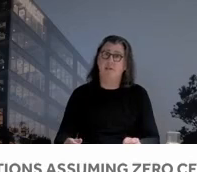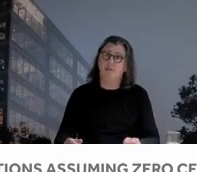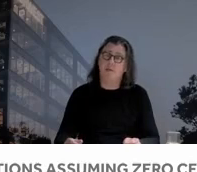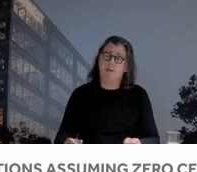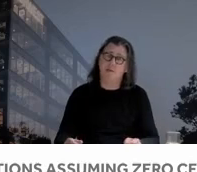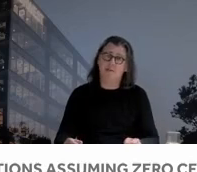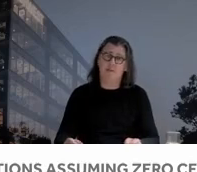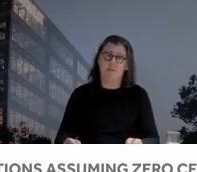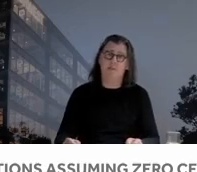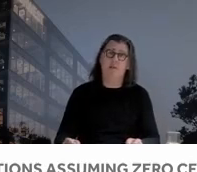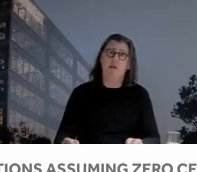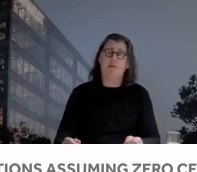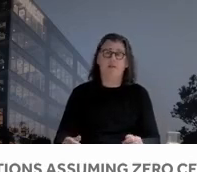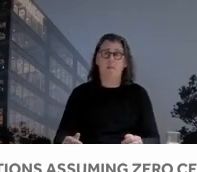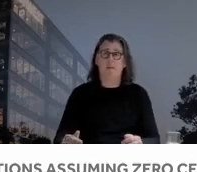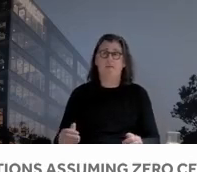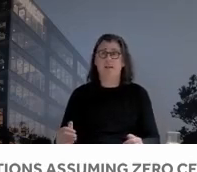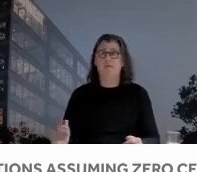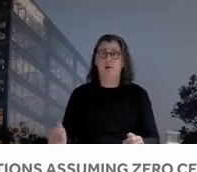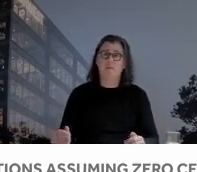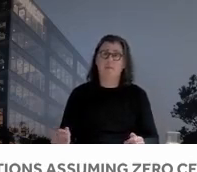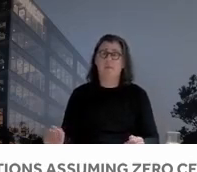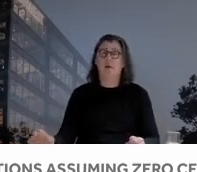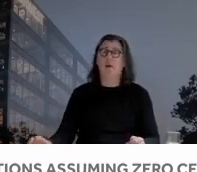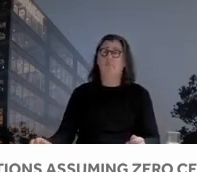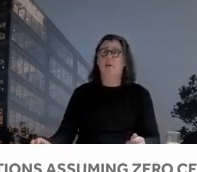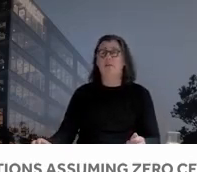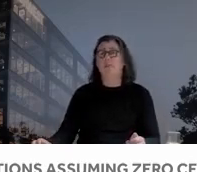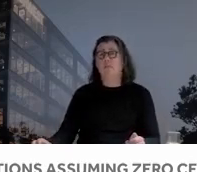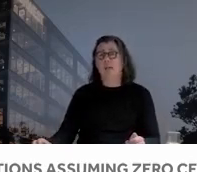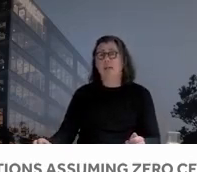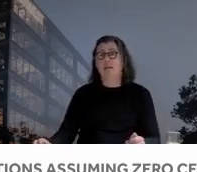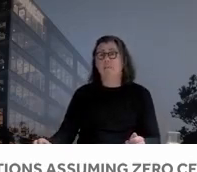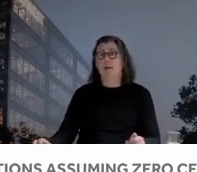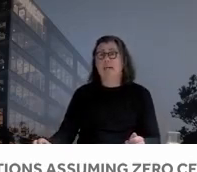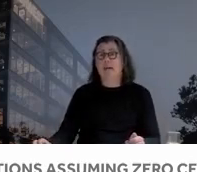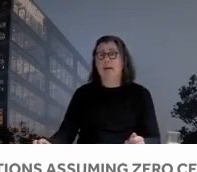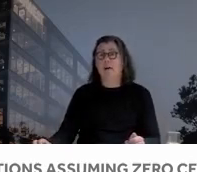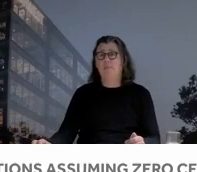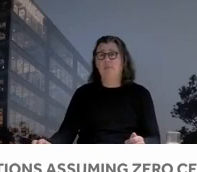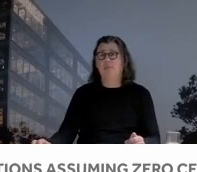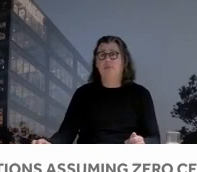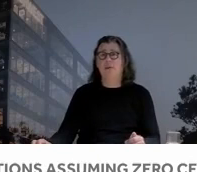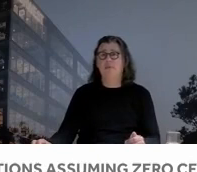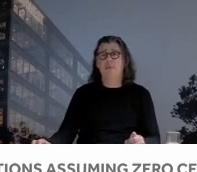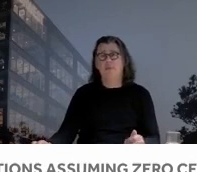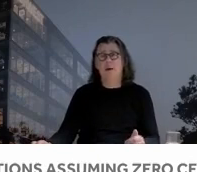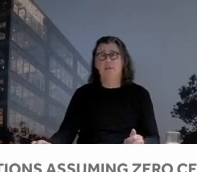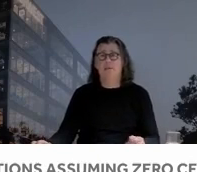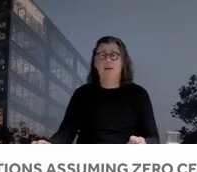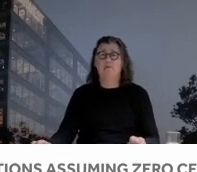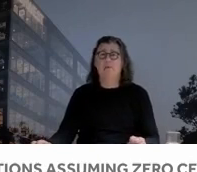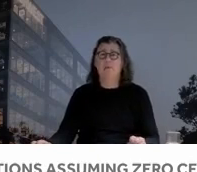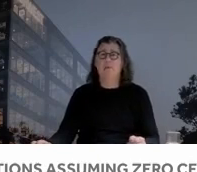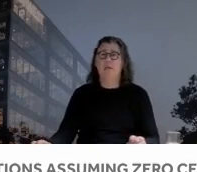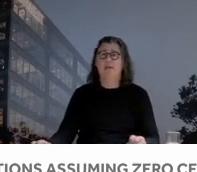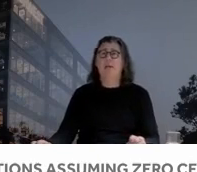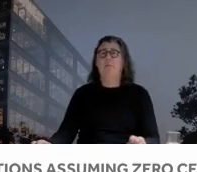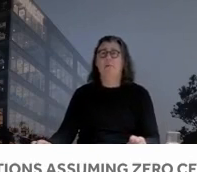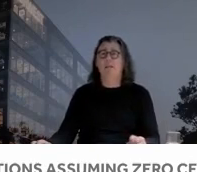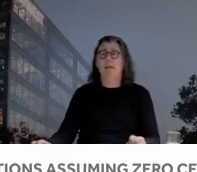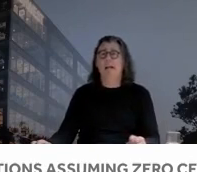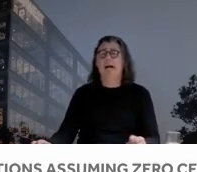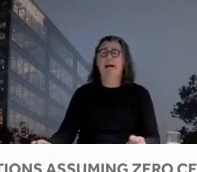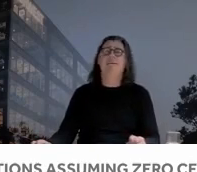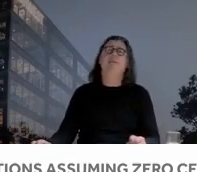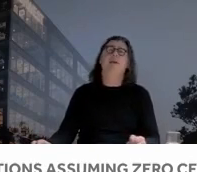structural engineers are working with us to determine if that's possible. But even if we ended up back at option 3, which is where I suspect we will be,